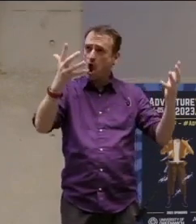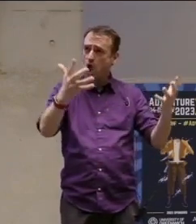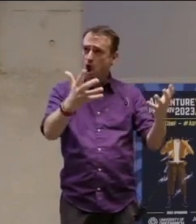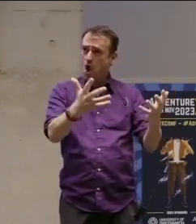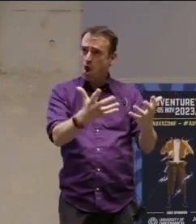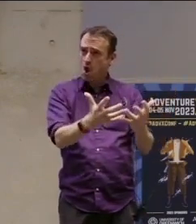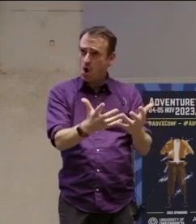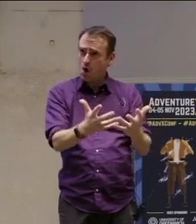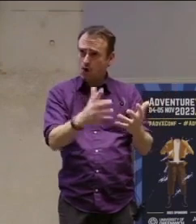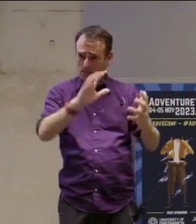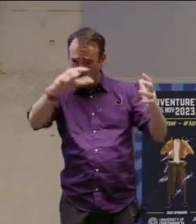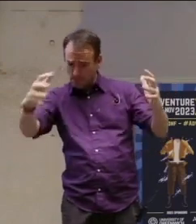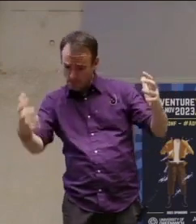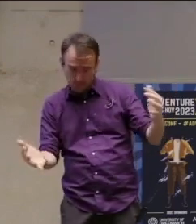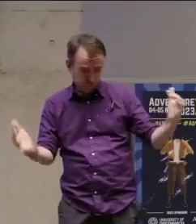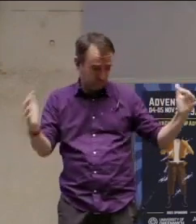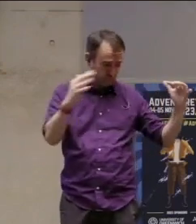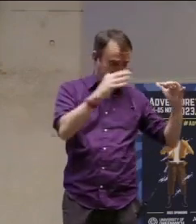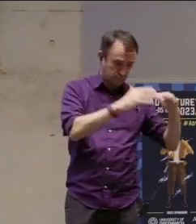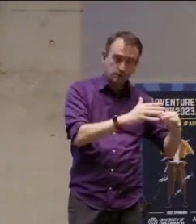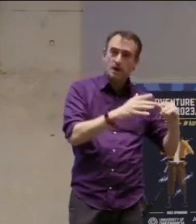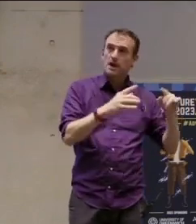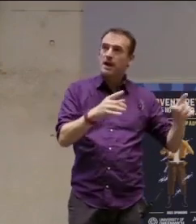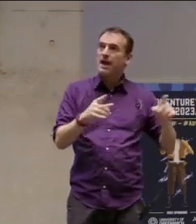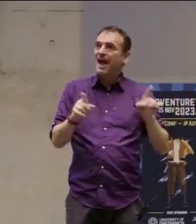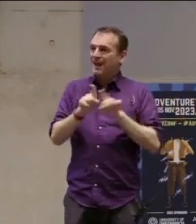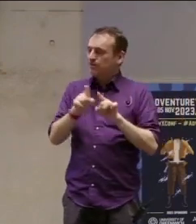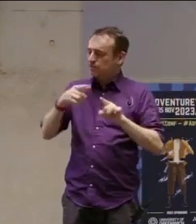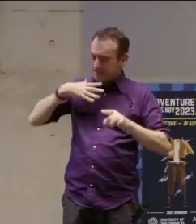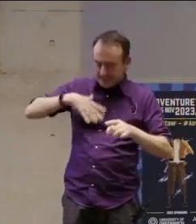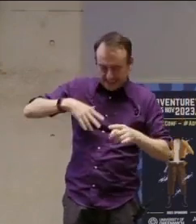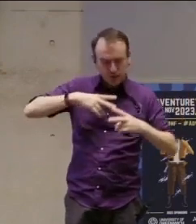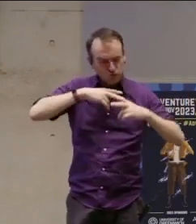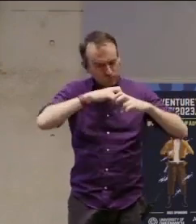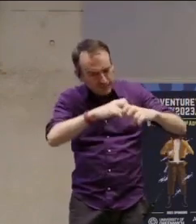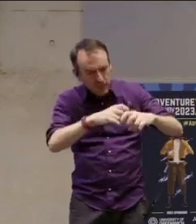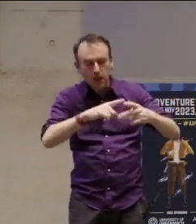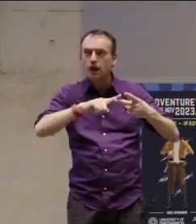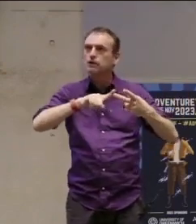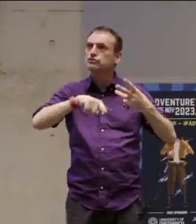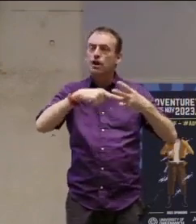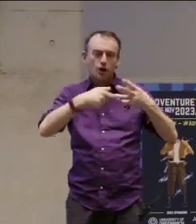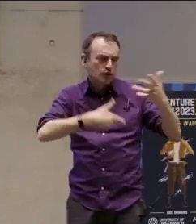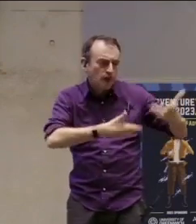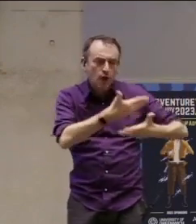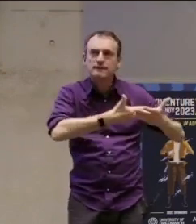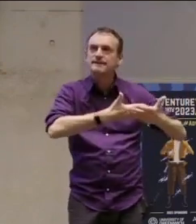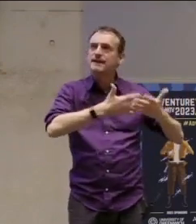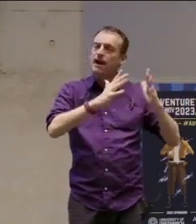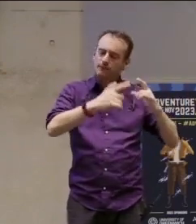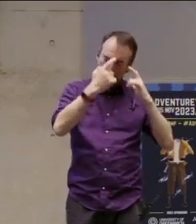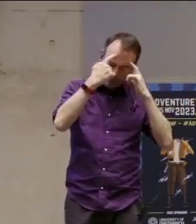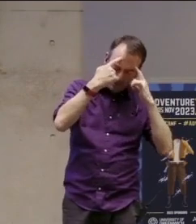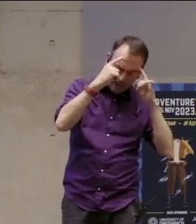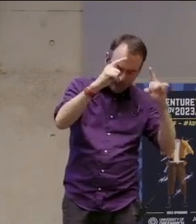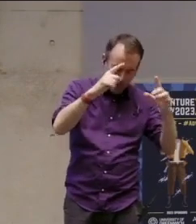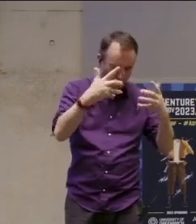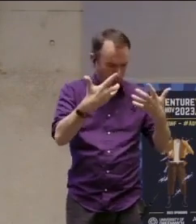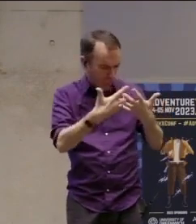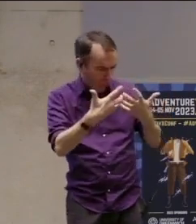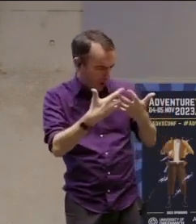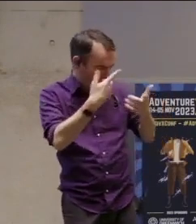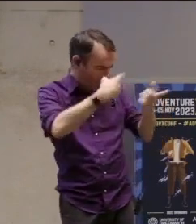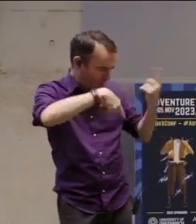like research and sort of consultancy on that? How do you sort of think about how to sort of